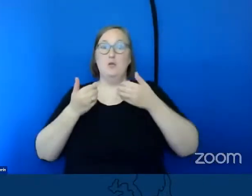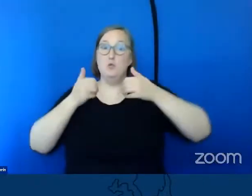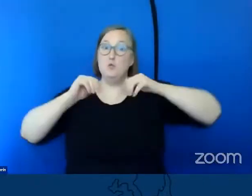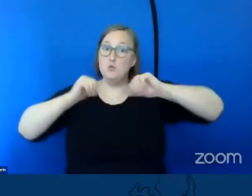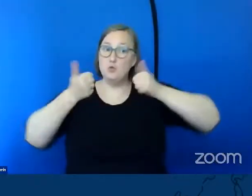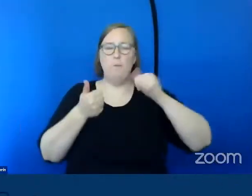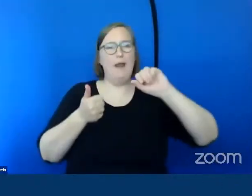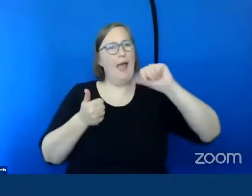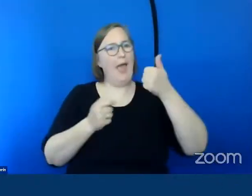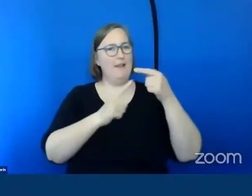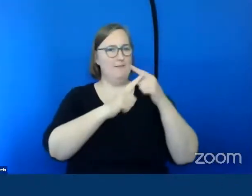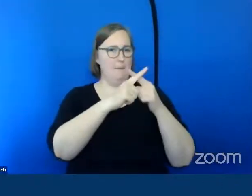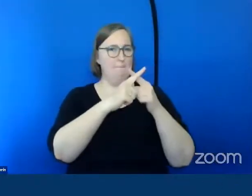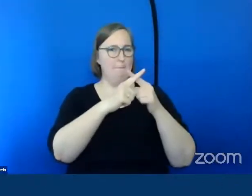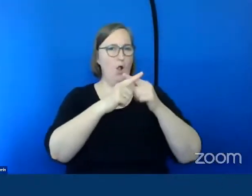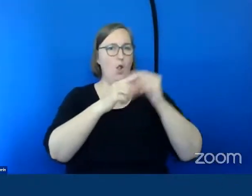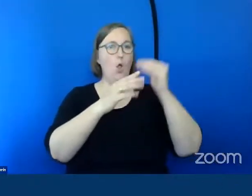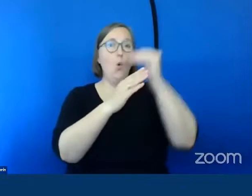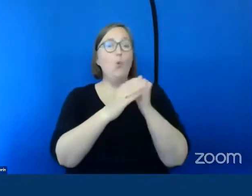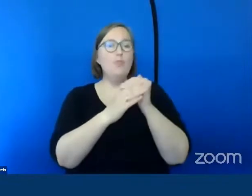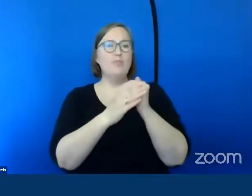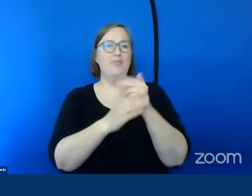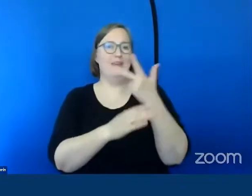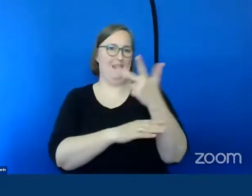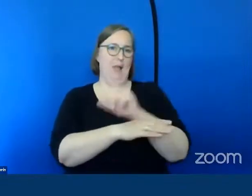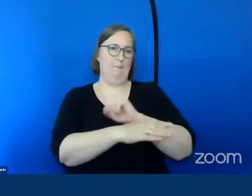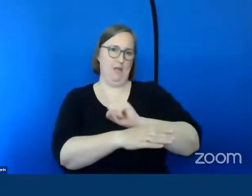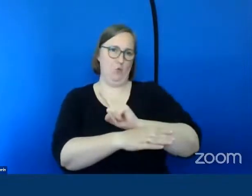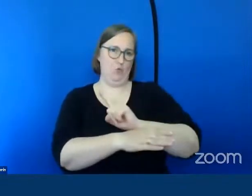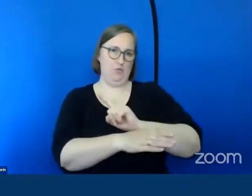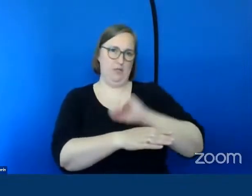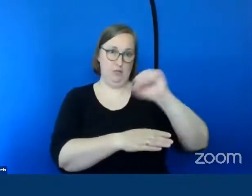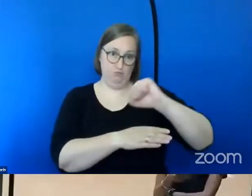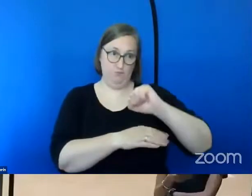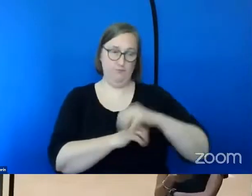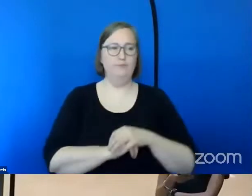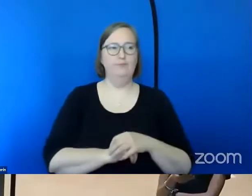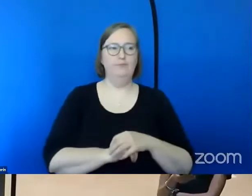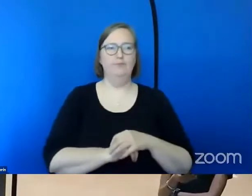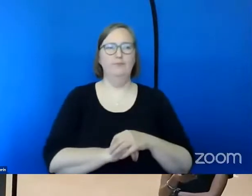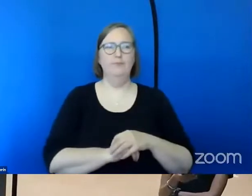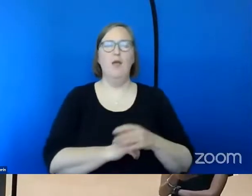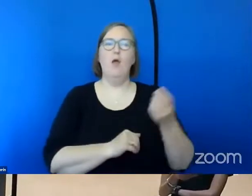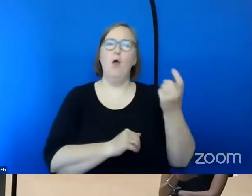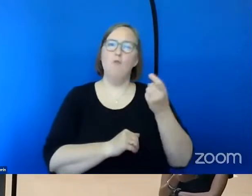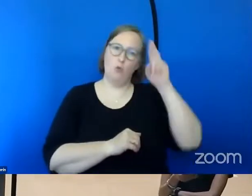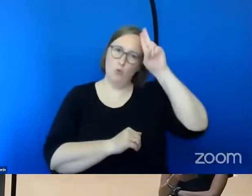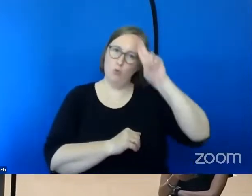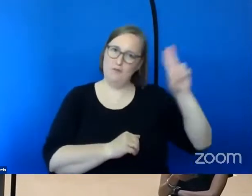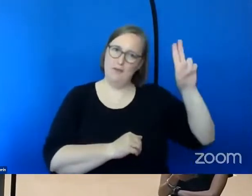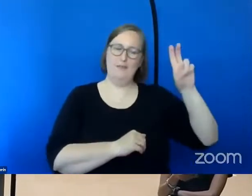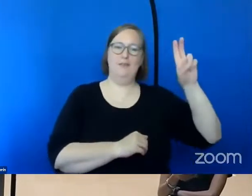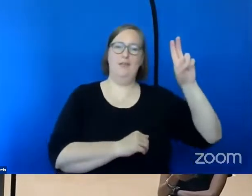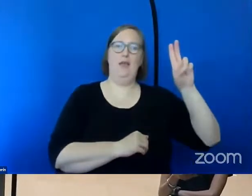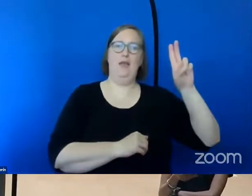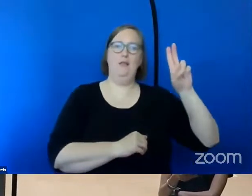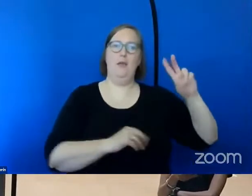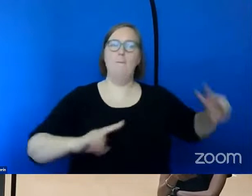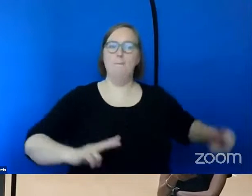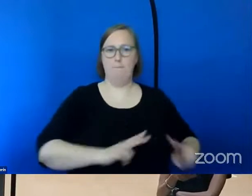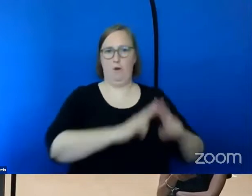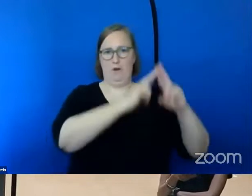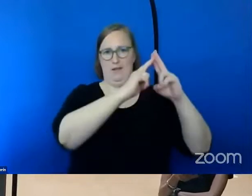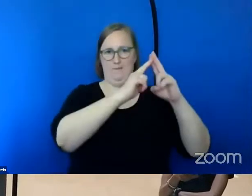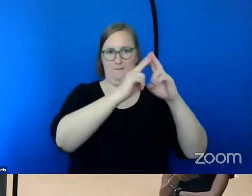the table with 1 team left to go in heat 1 of 2, and it is E-Opera, the second of the Swedish teams, with one of the